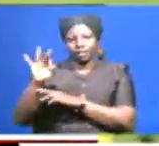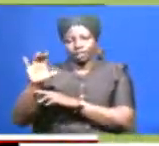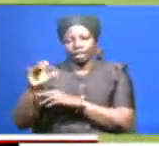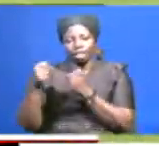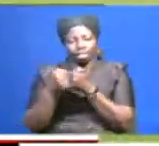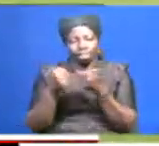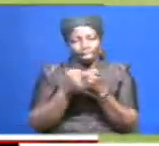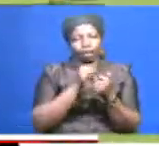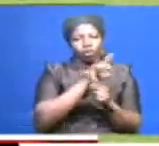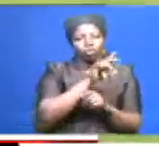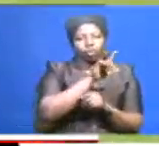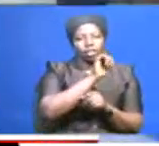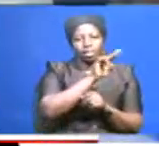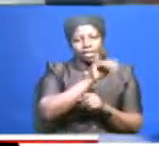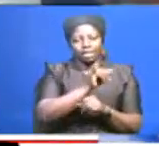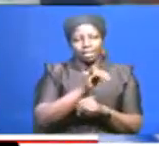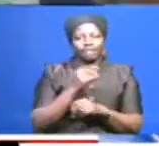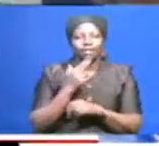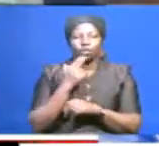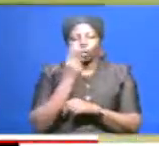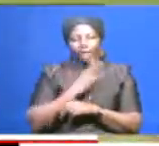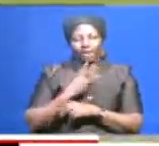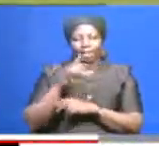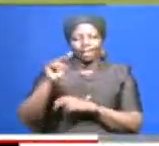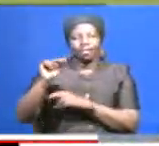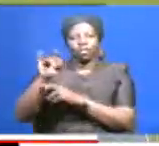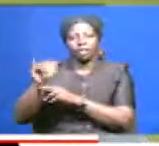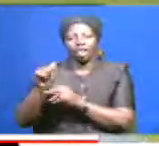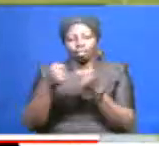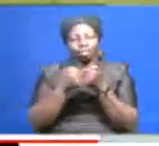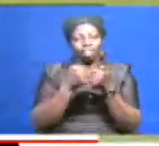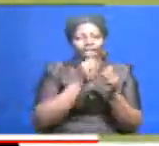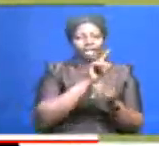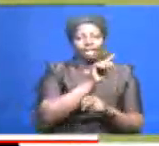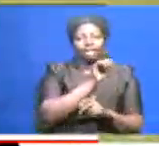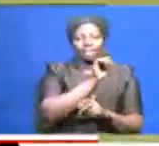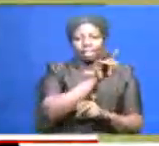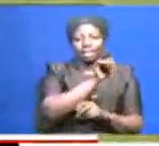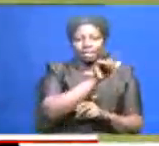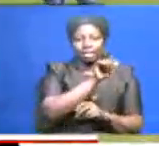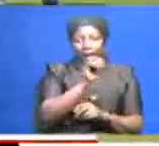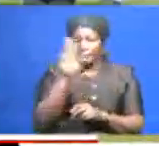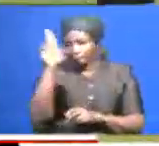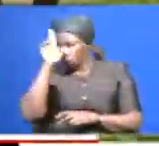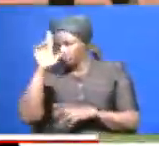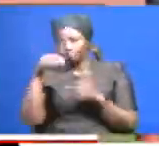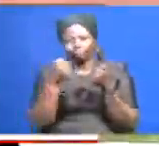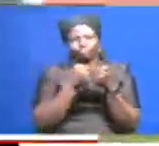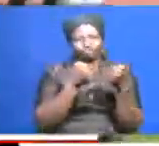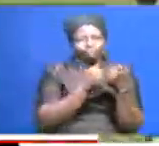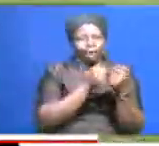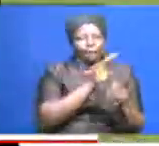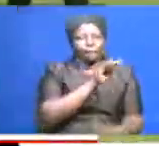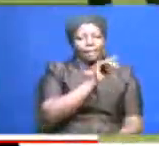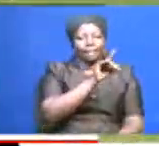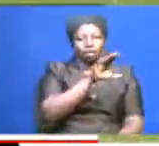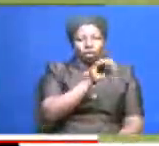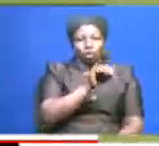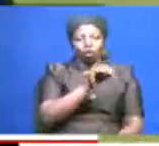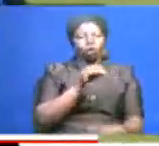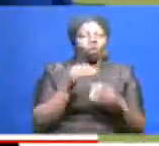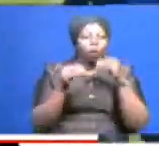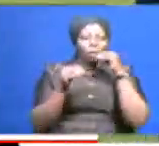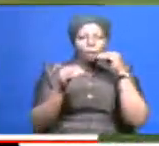Nzoia Sugar host Talanta FC, Police will be up against Bidco United, Homeboys will tackle Wazito while KCB